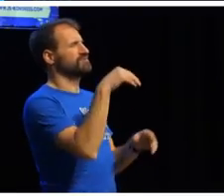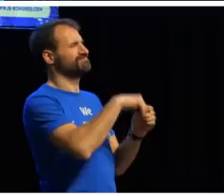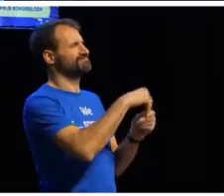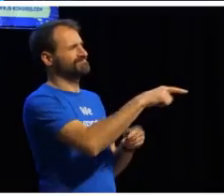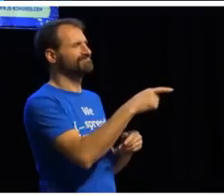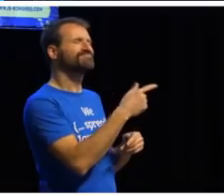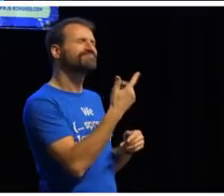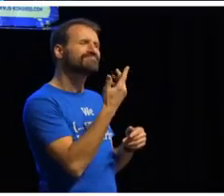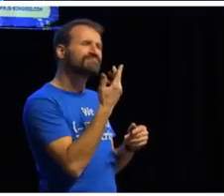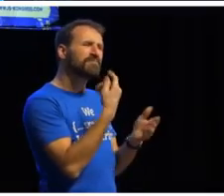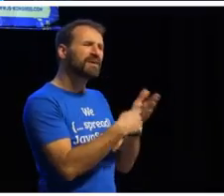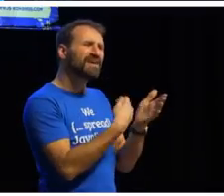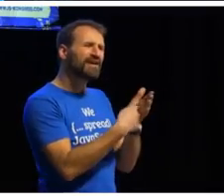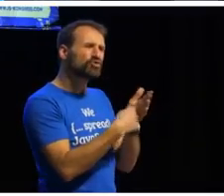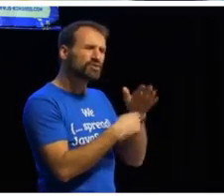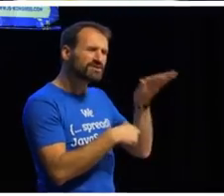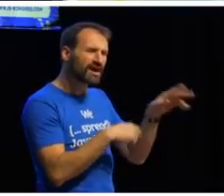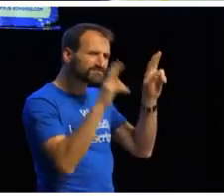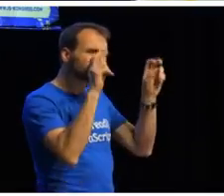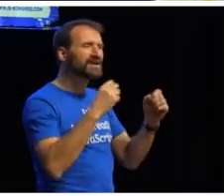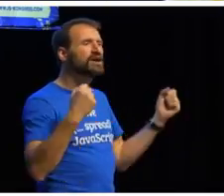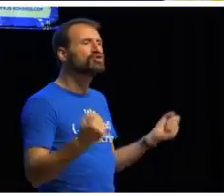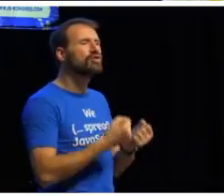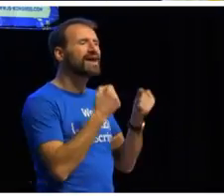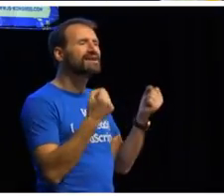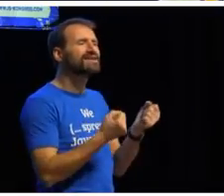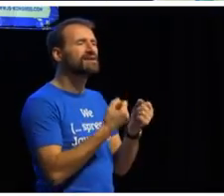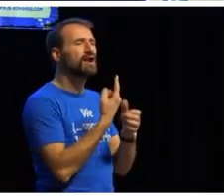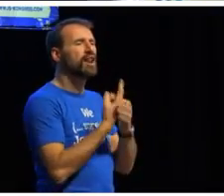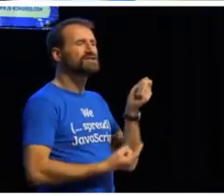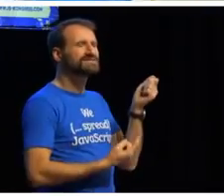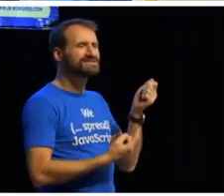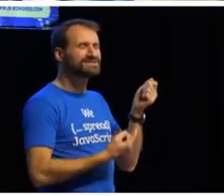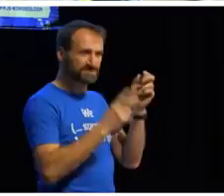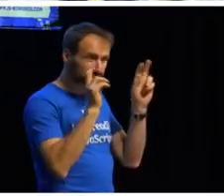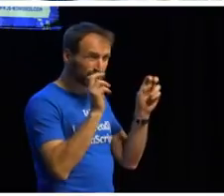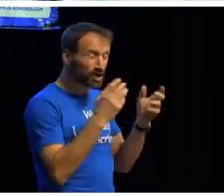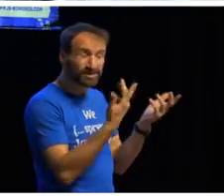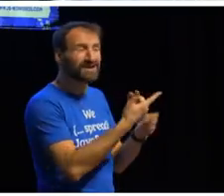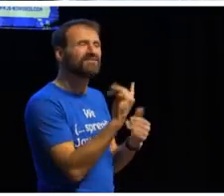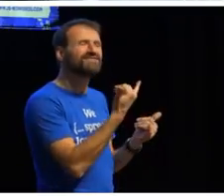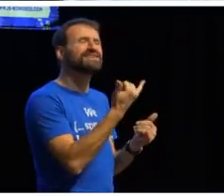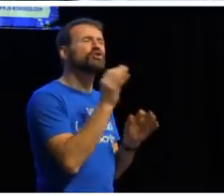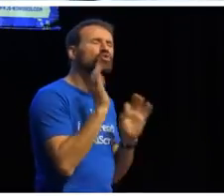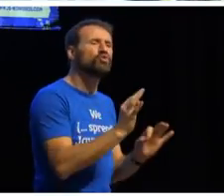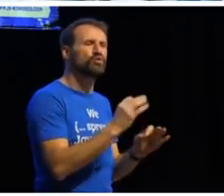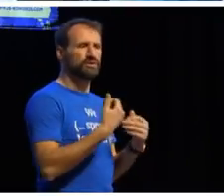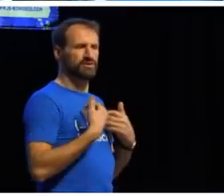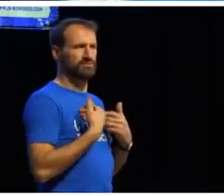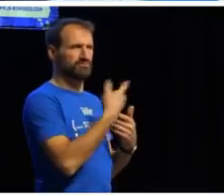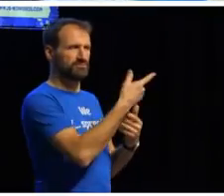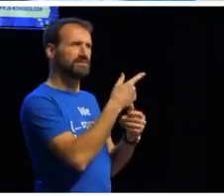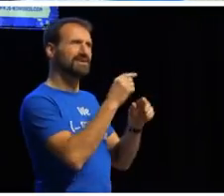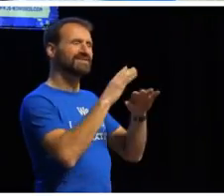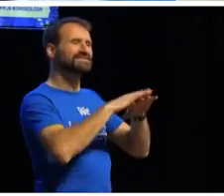training loss, and that means how good are we doing? I mean, with the points that we use to train this whole